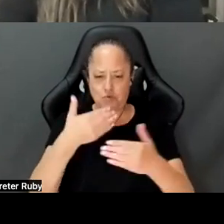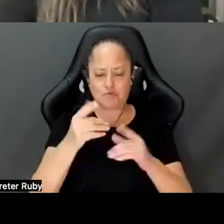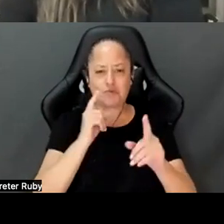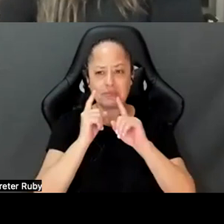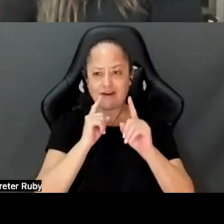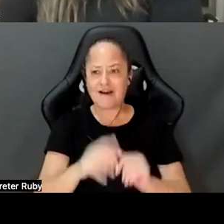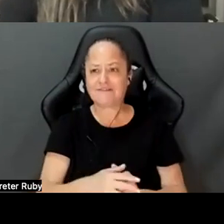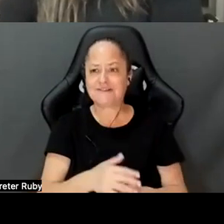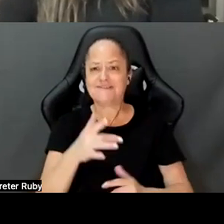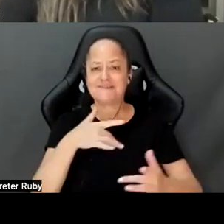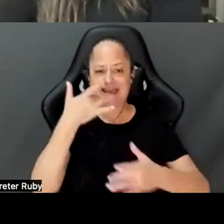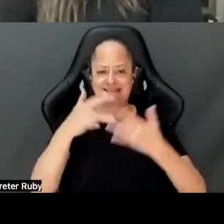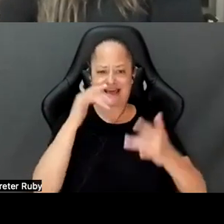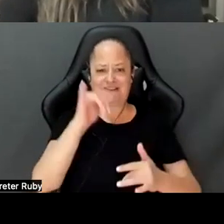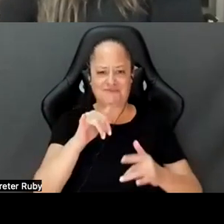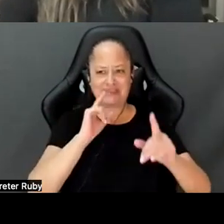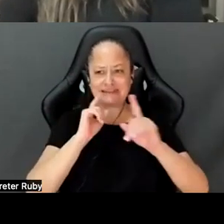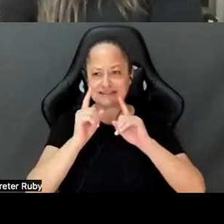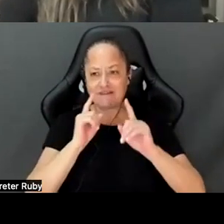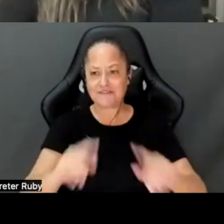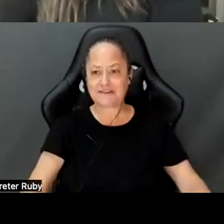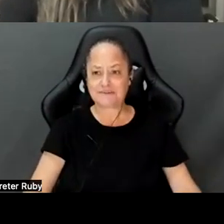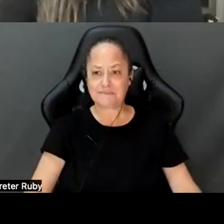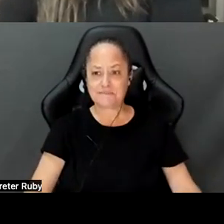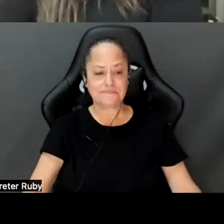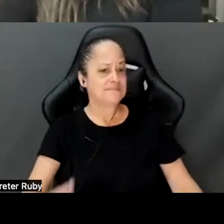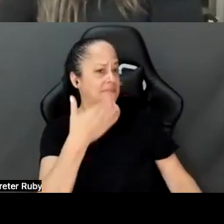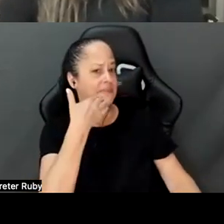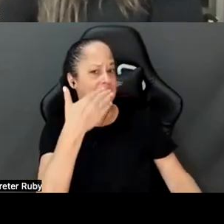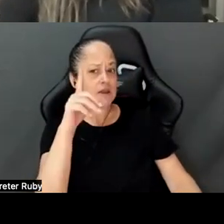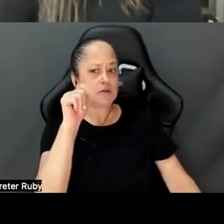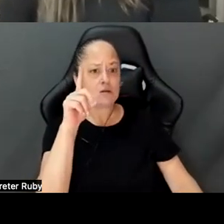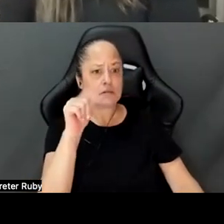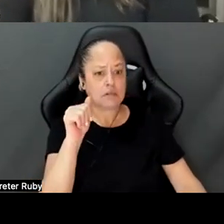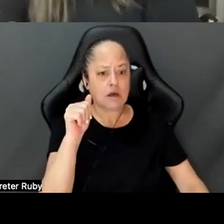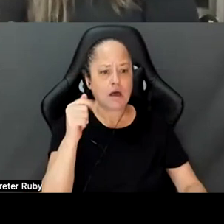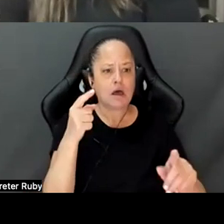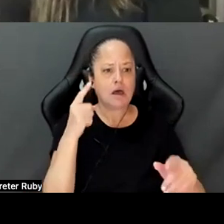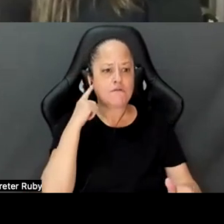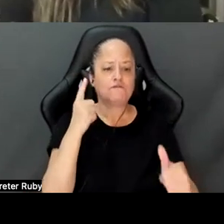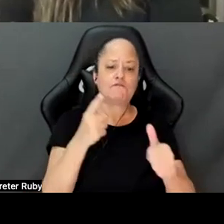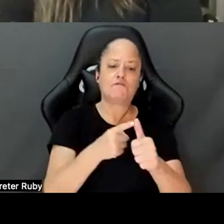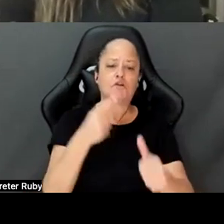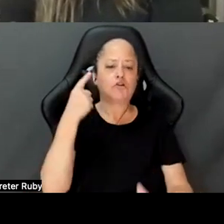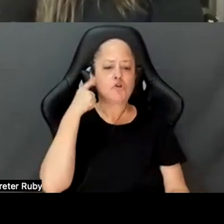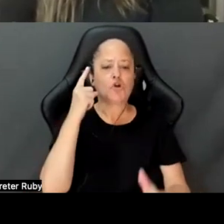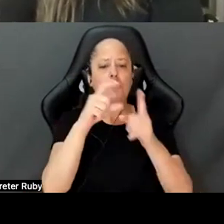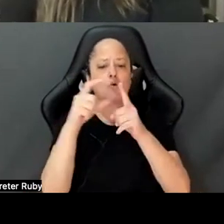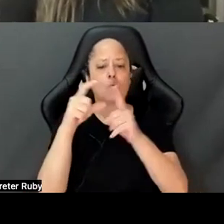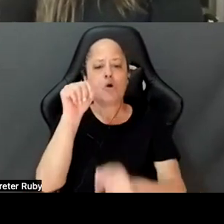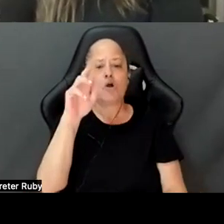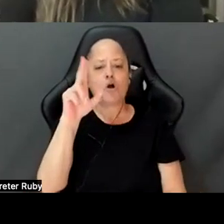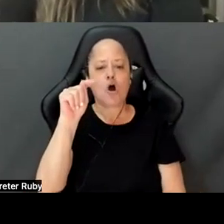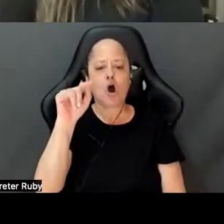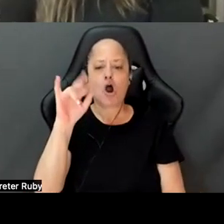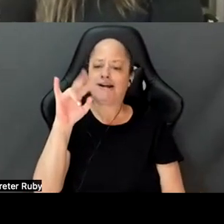conversation. Very excited for this conversation. Thank you, Lala. And I first heard the word artivist from you, and I love